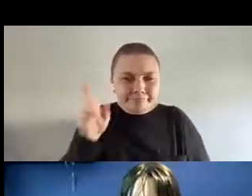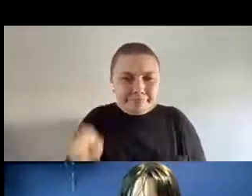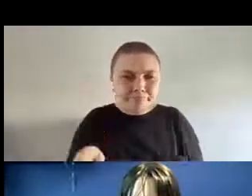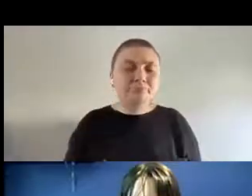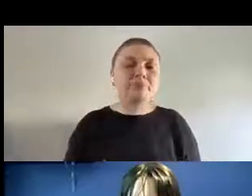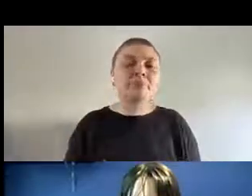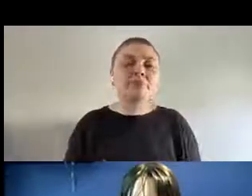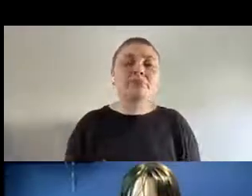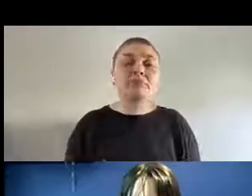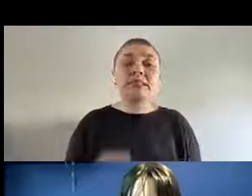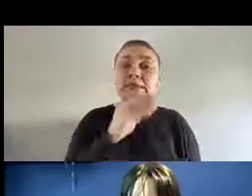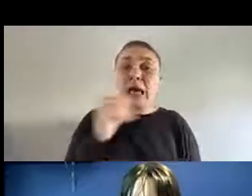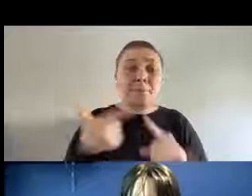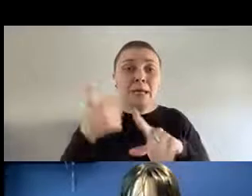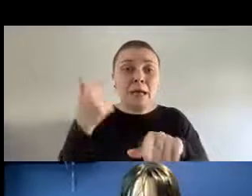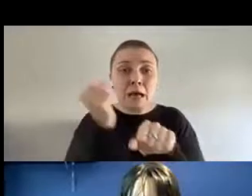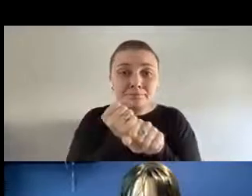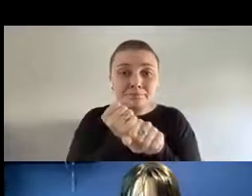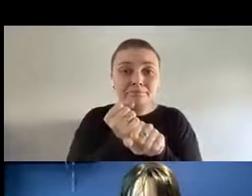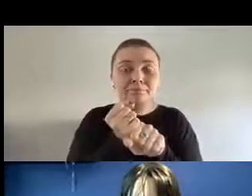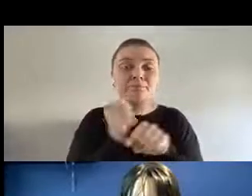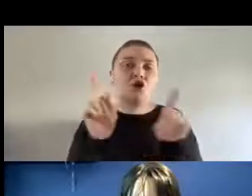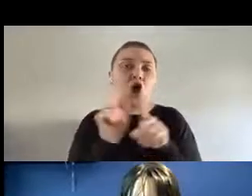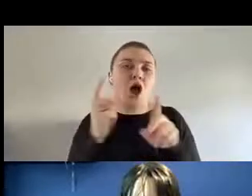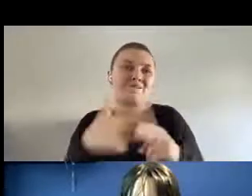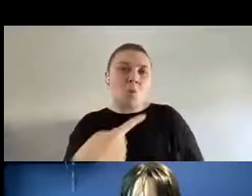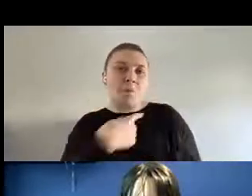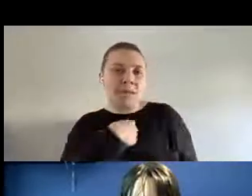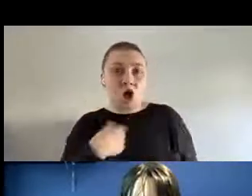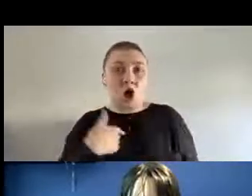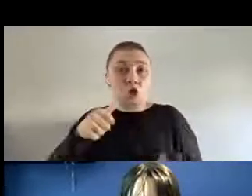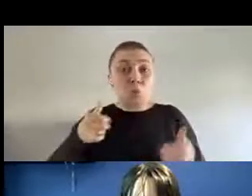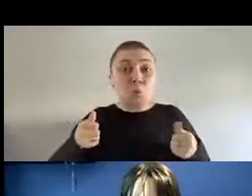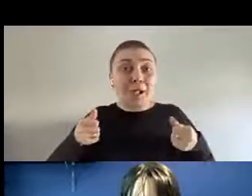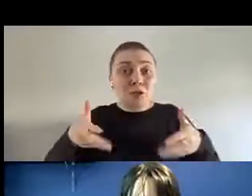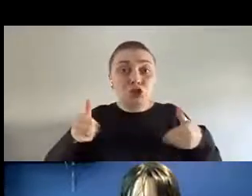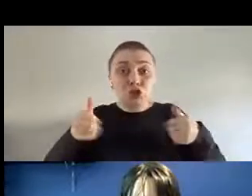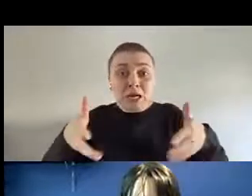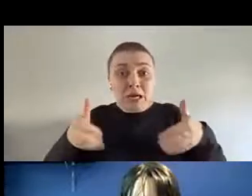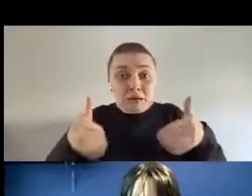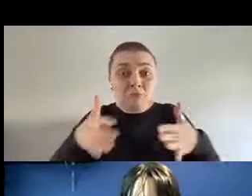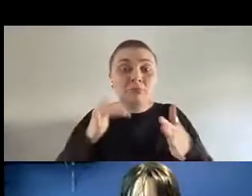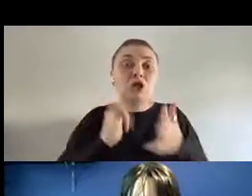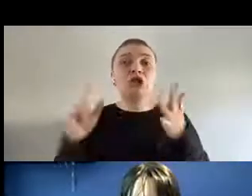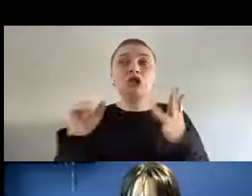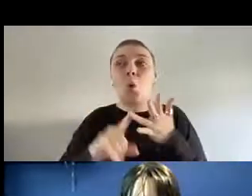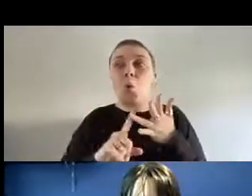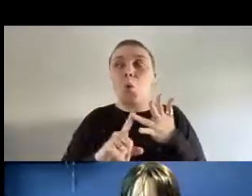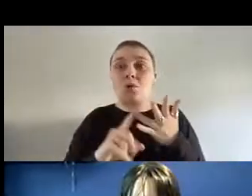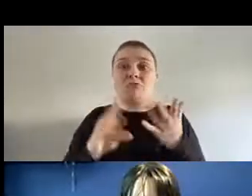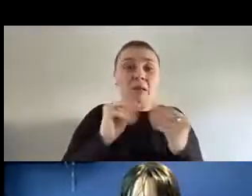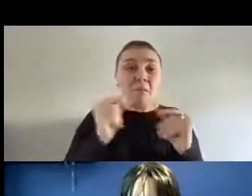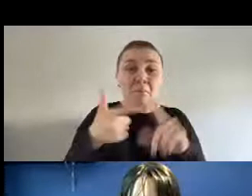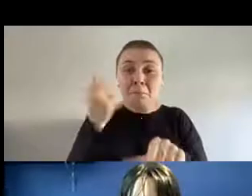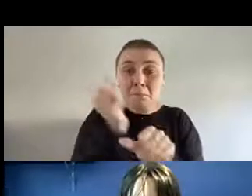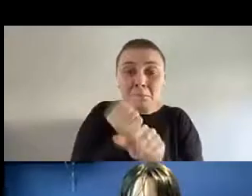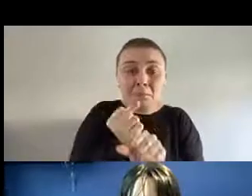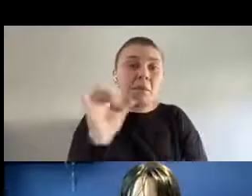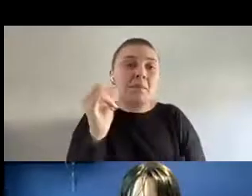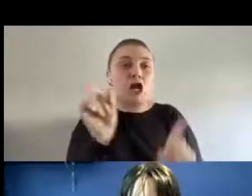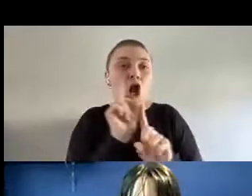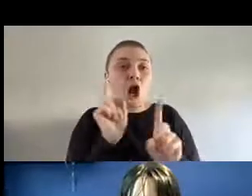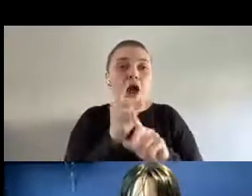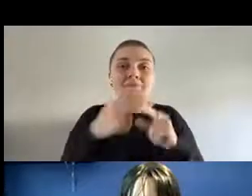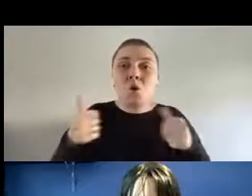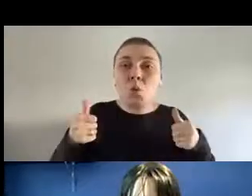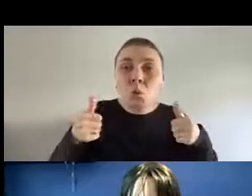some examples might be, like for me, I use a wheelchair. So some examples might be for a